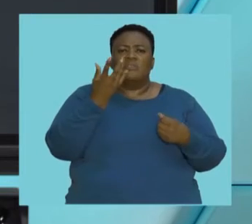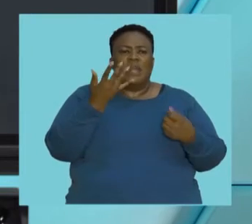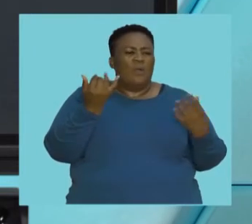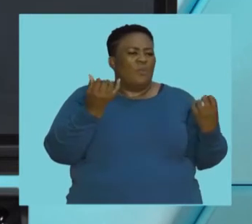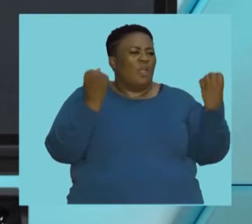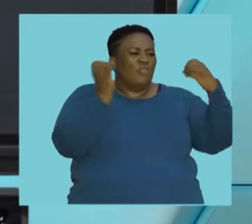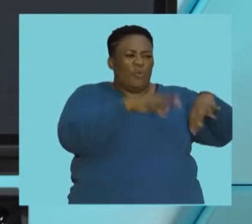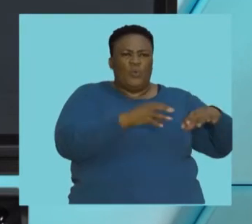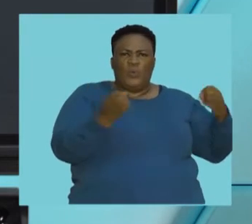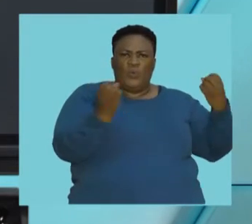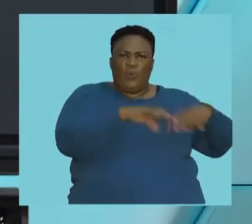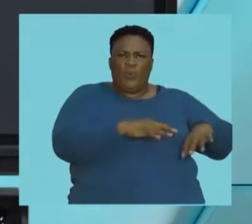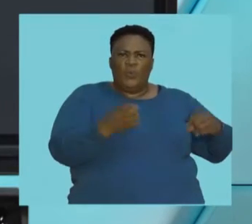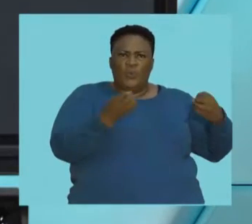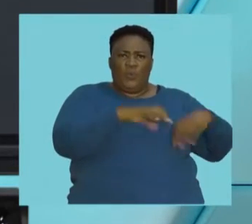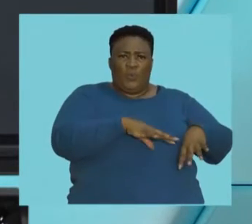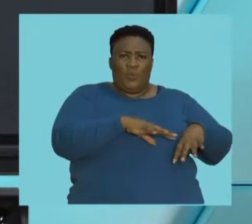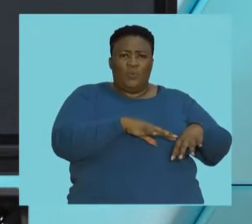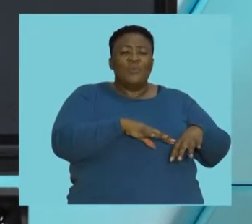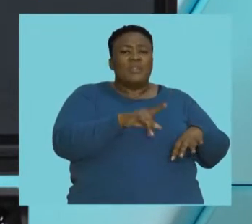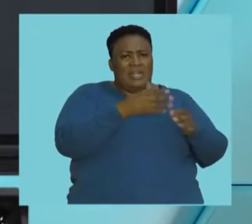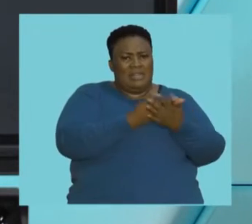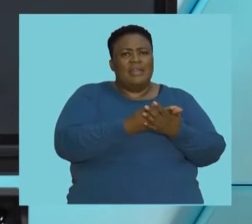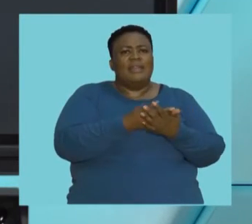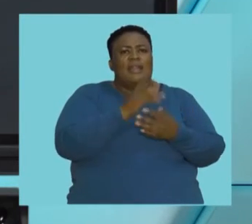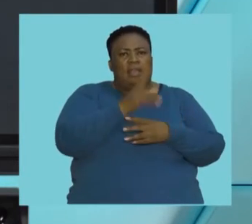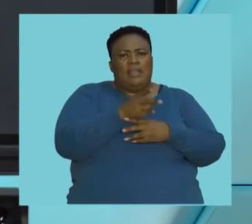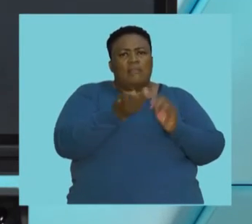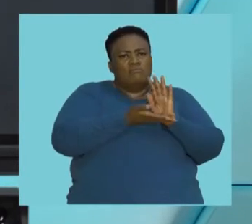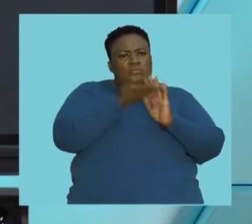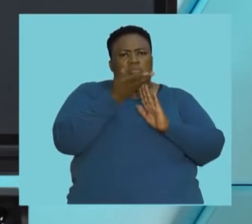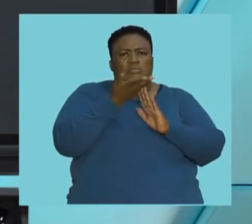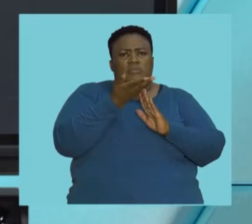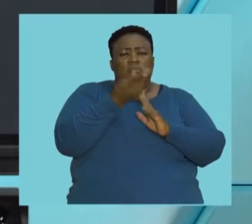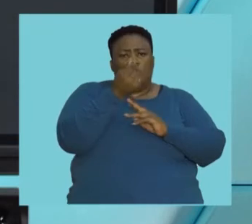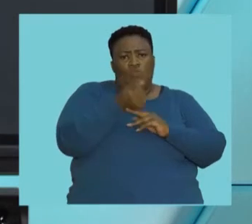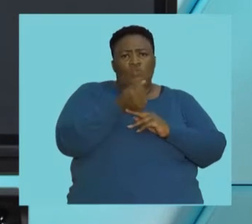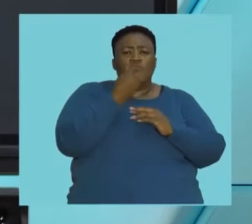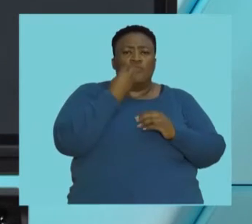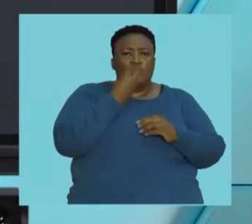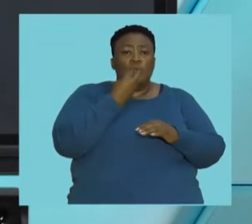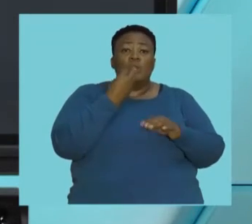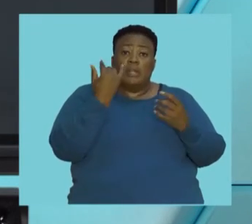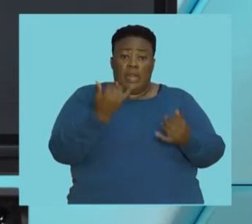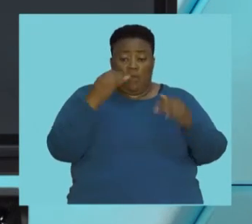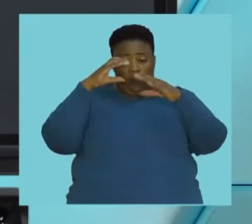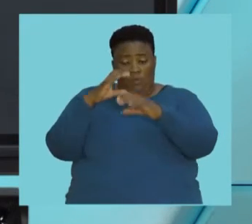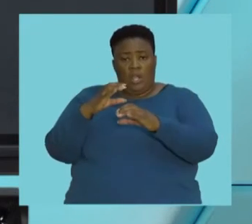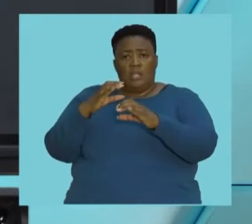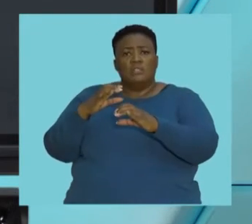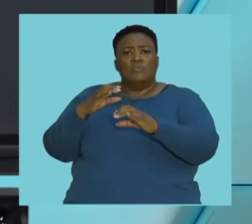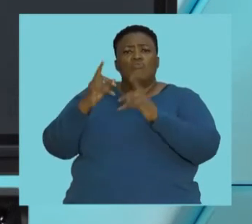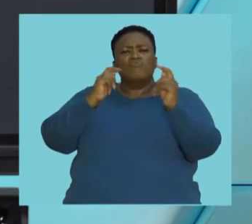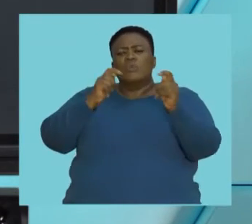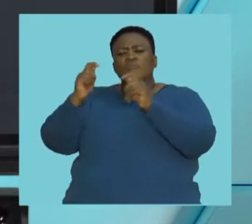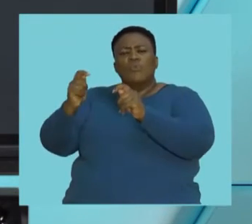and being thrown into landfills and dumps. That further increases the cost of food. Let's look at the cost of transporting food